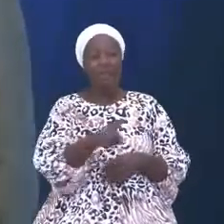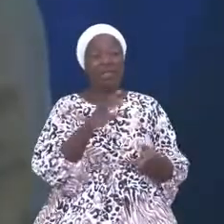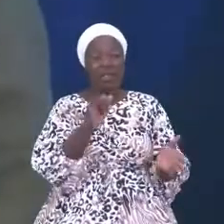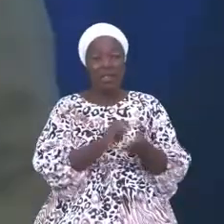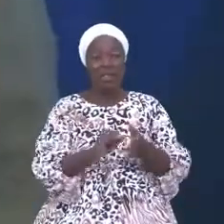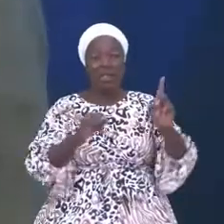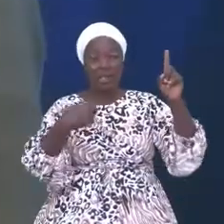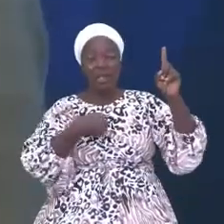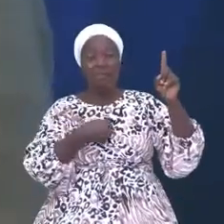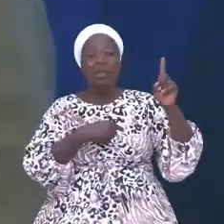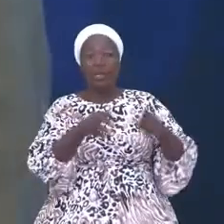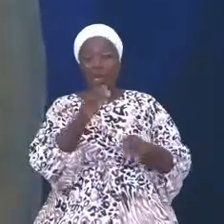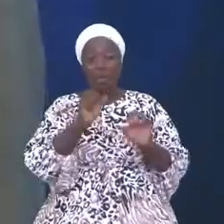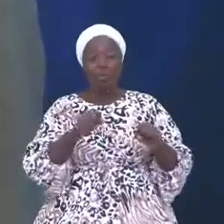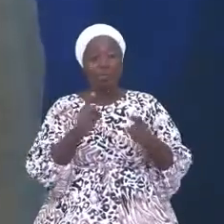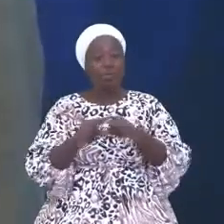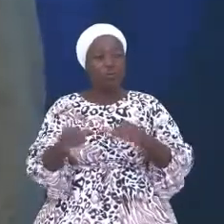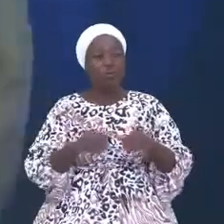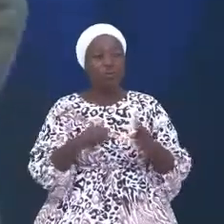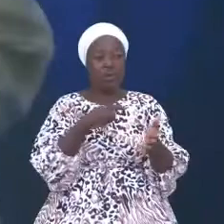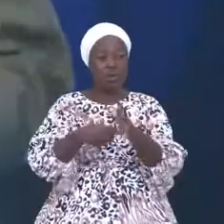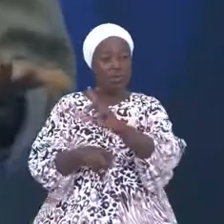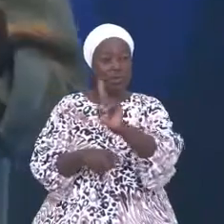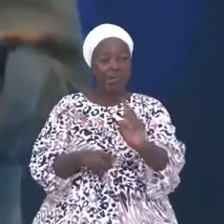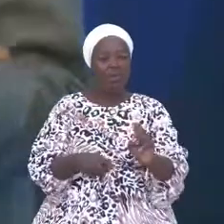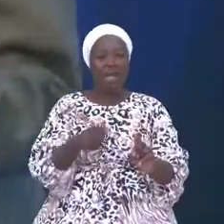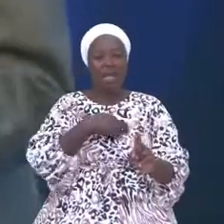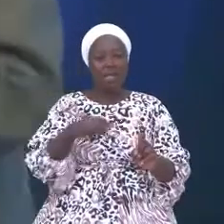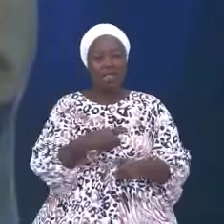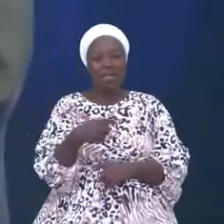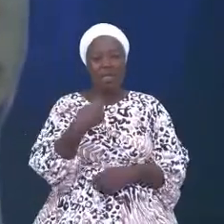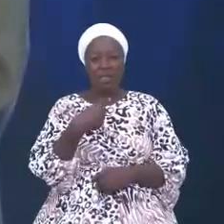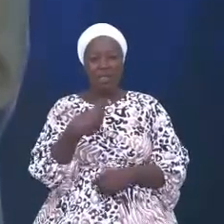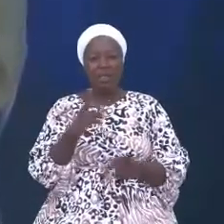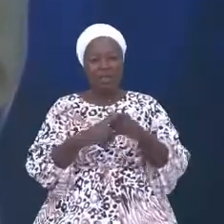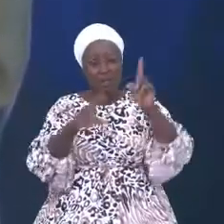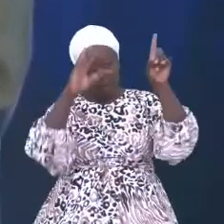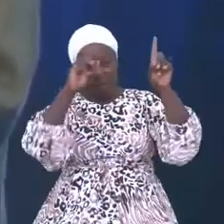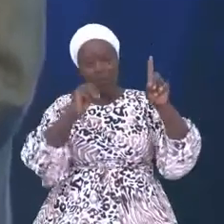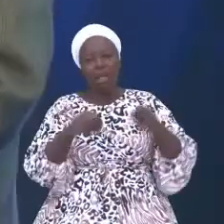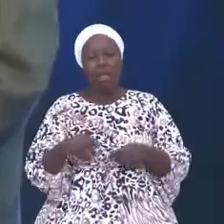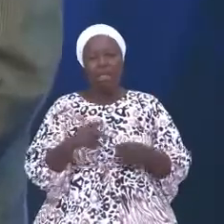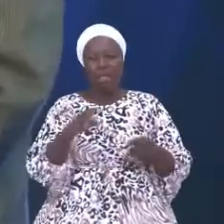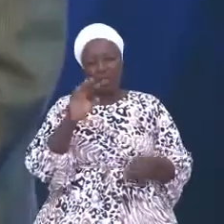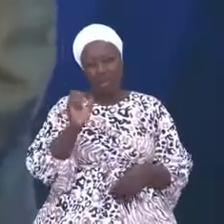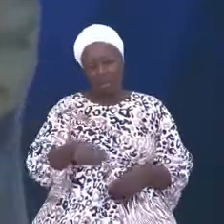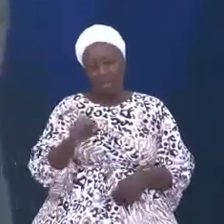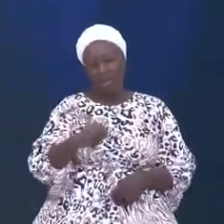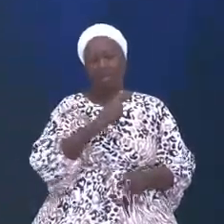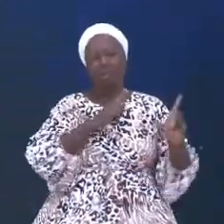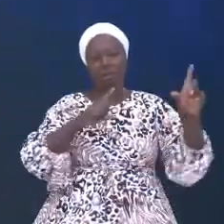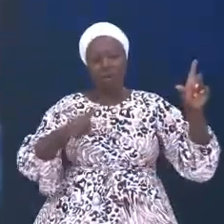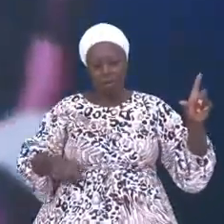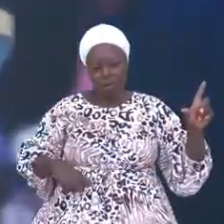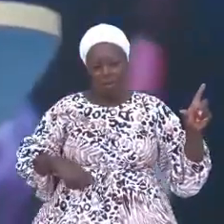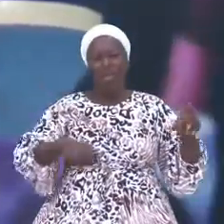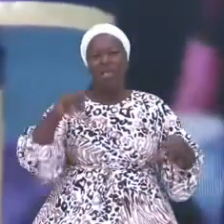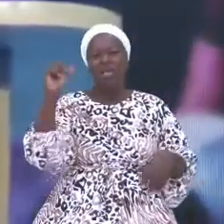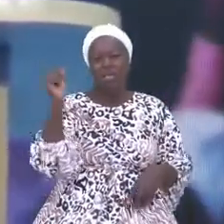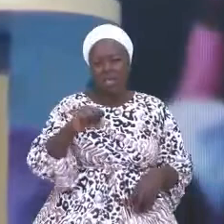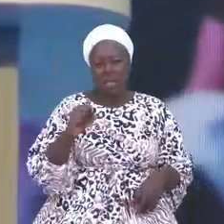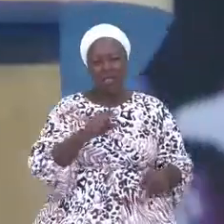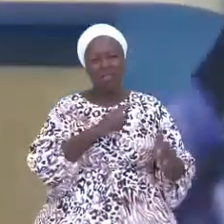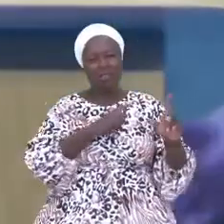I'm able to do this? And they said unto him, yea, Lord. Yes,